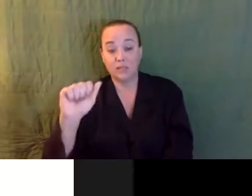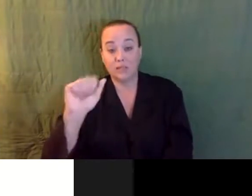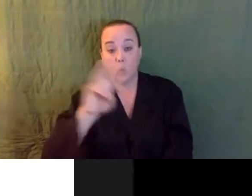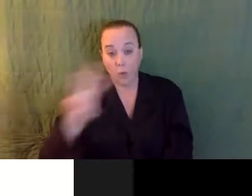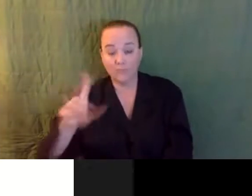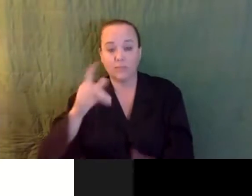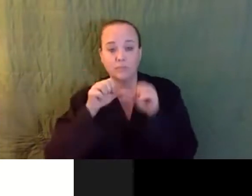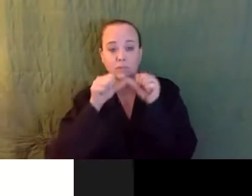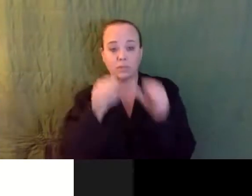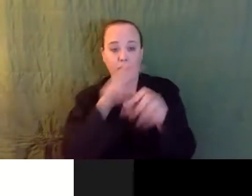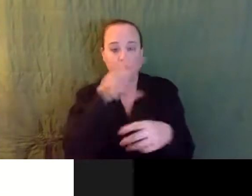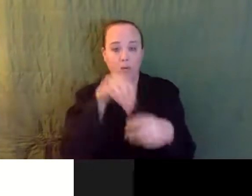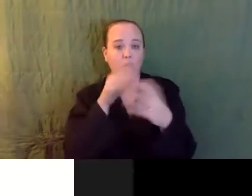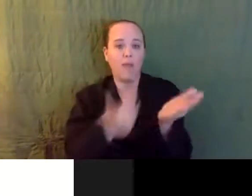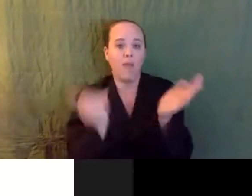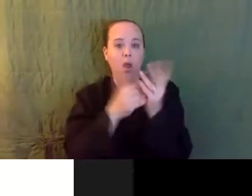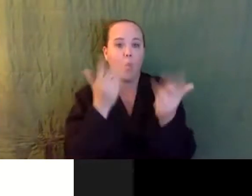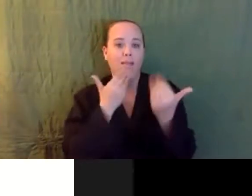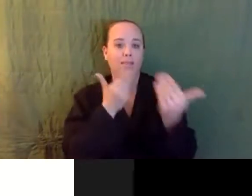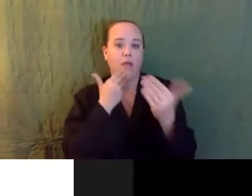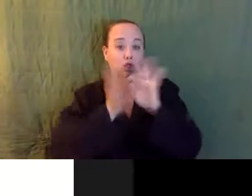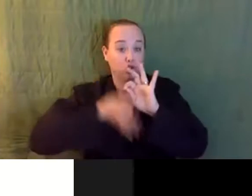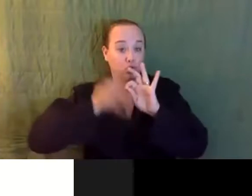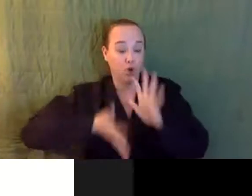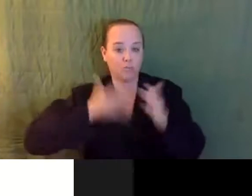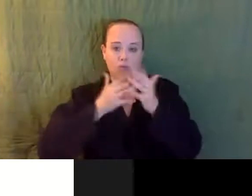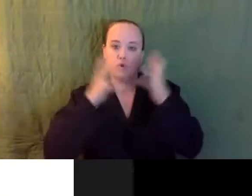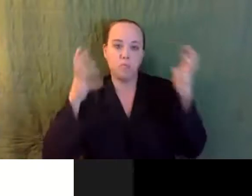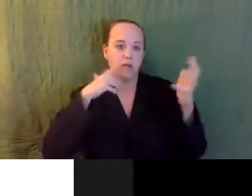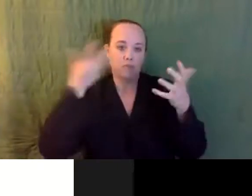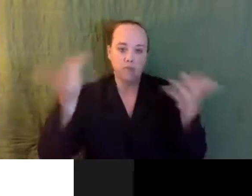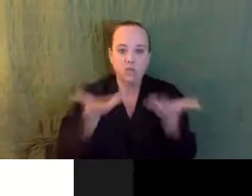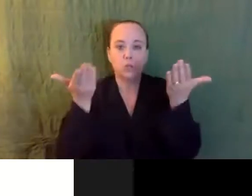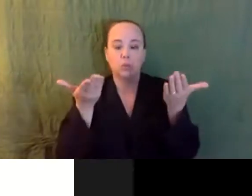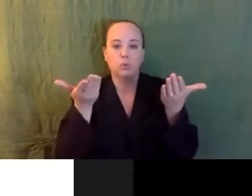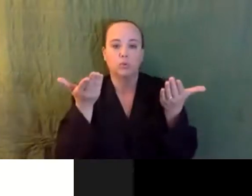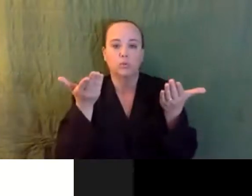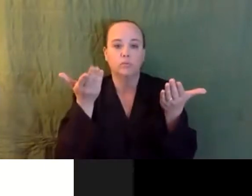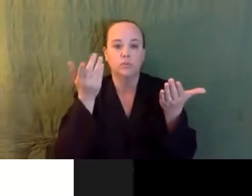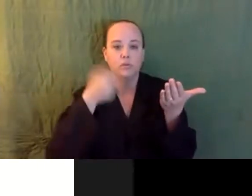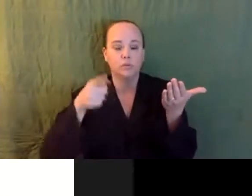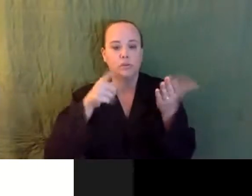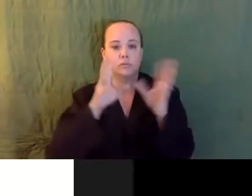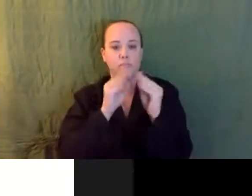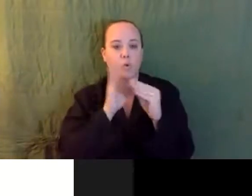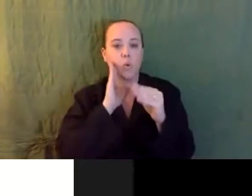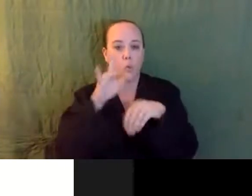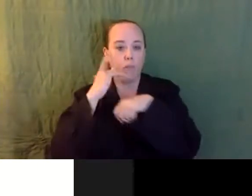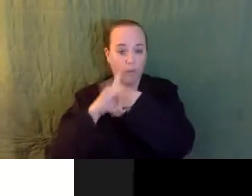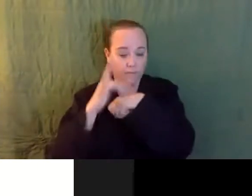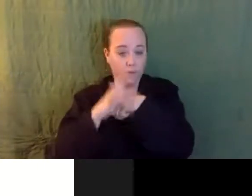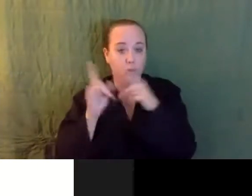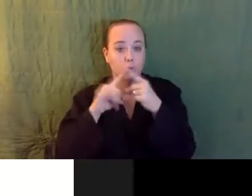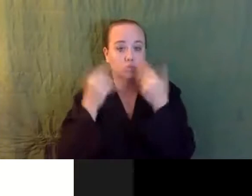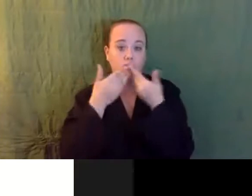want to thank our interpreters so much for being here. These forums will be available to the